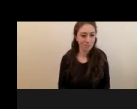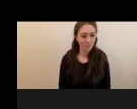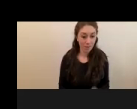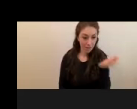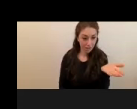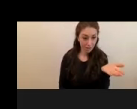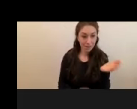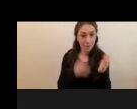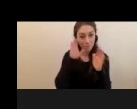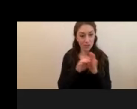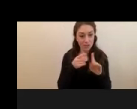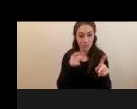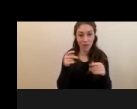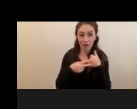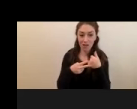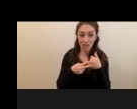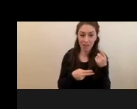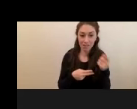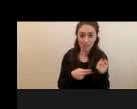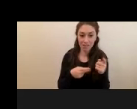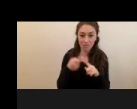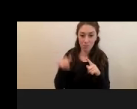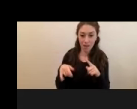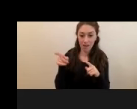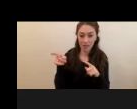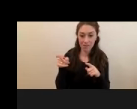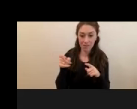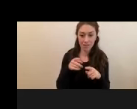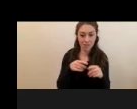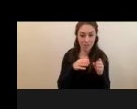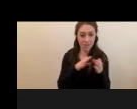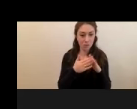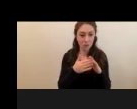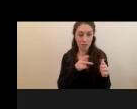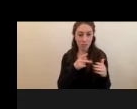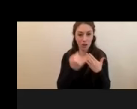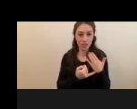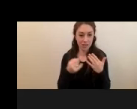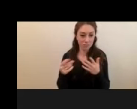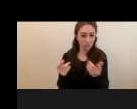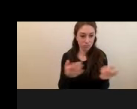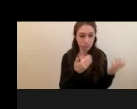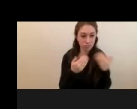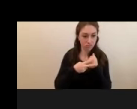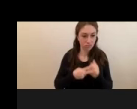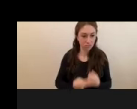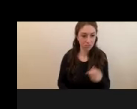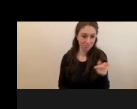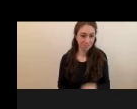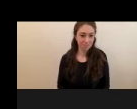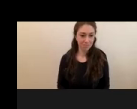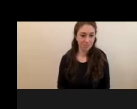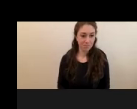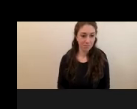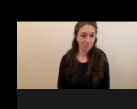from the archive for that specific community archival project. Here are some of Benavides' photos, some of